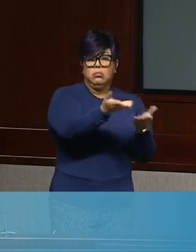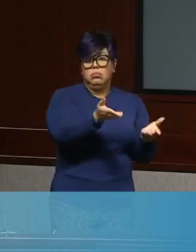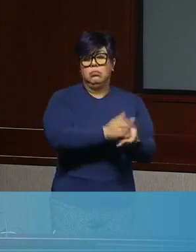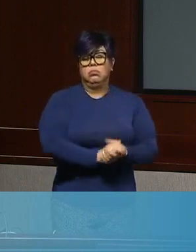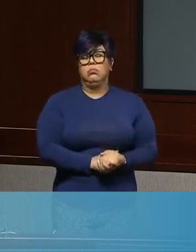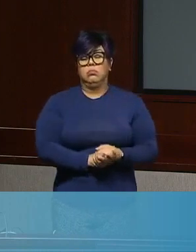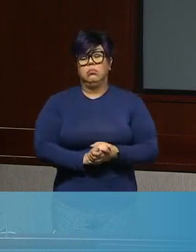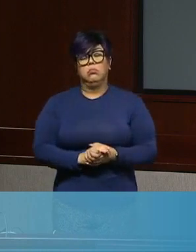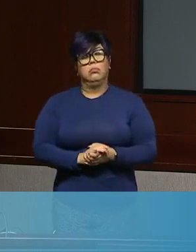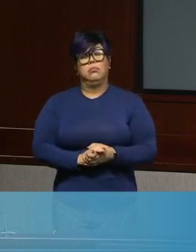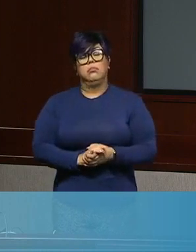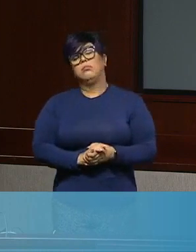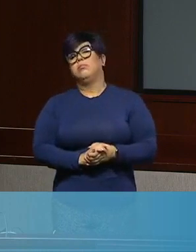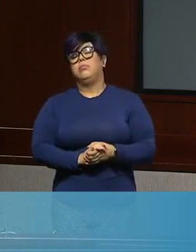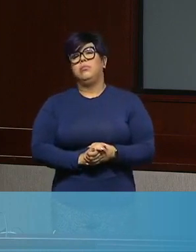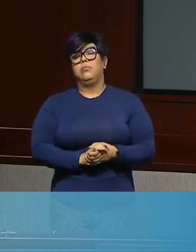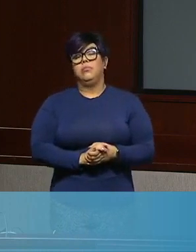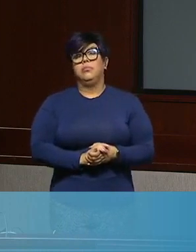community.